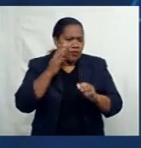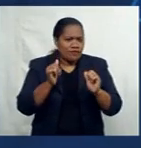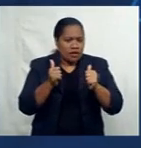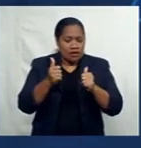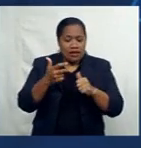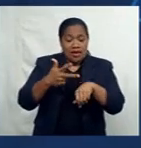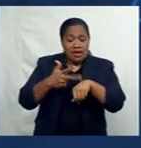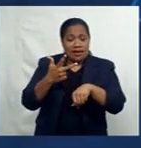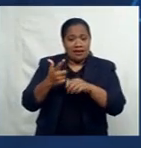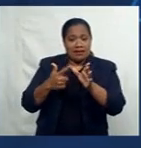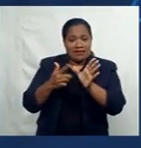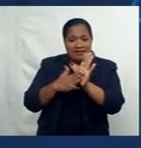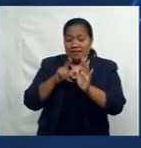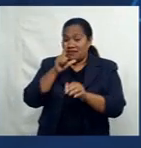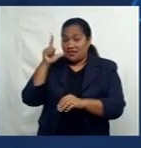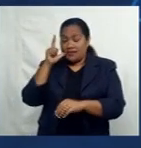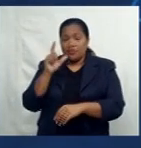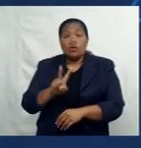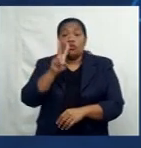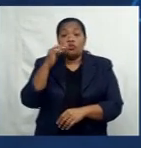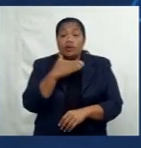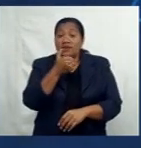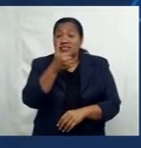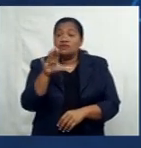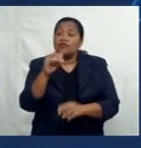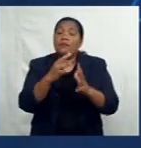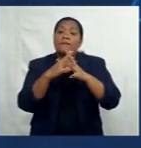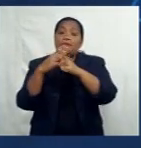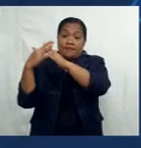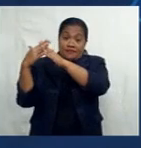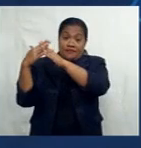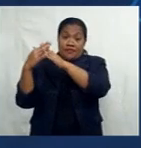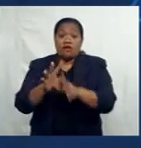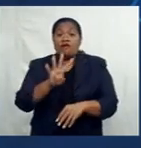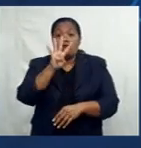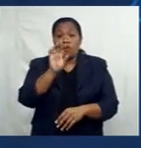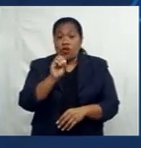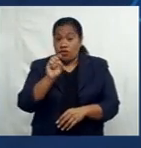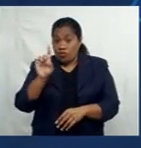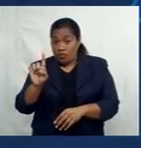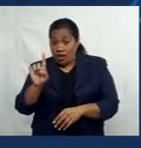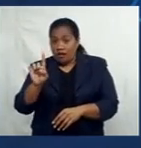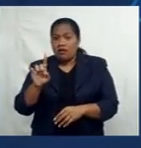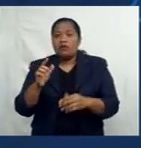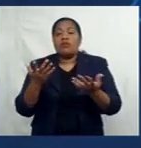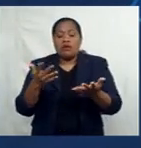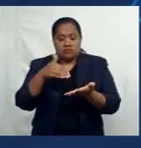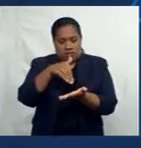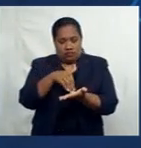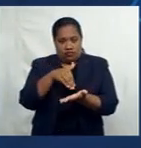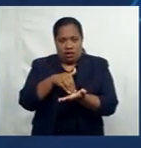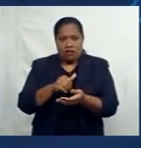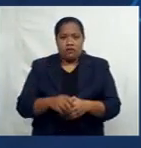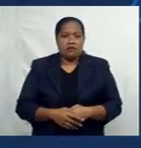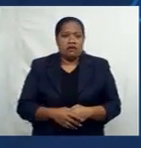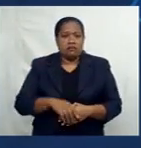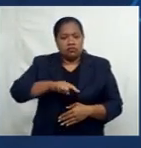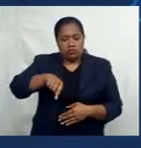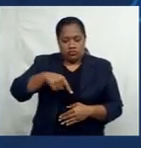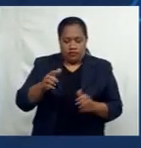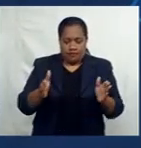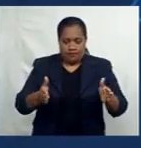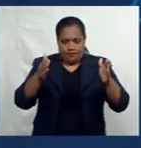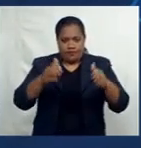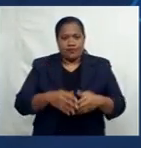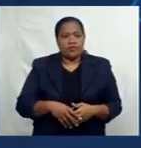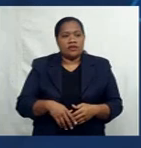yesterday. 256 cases were from the West and 401 from the Central Division. The Health Ministry also recorded three new